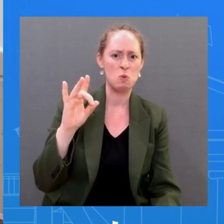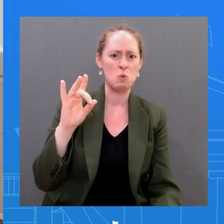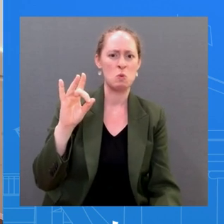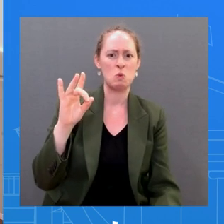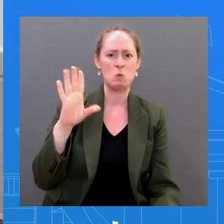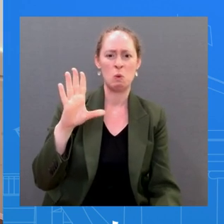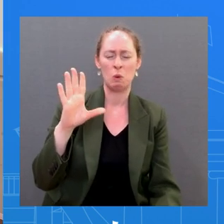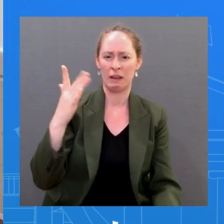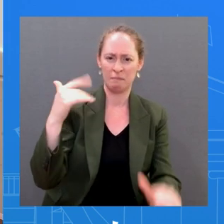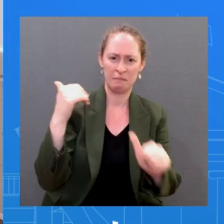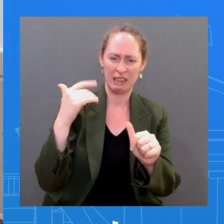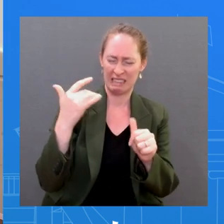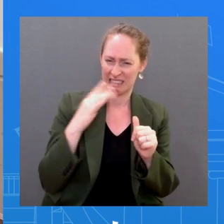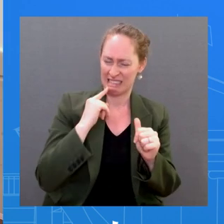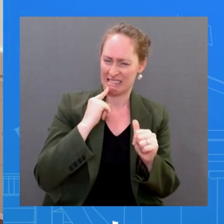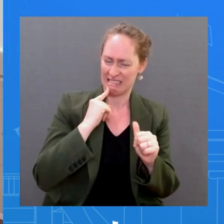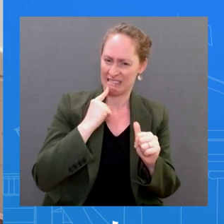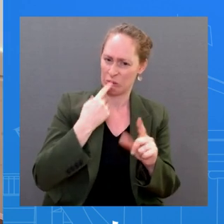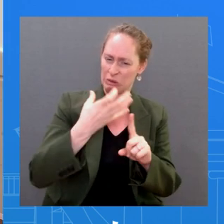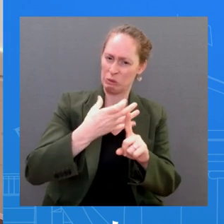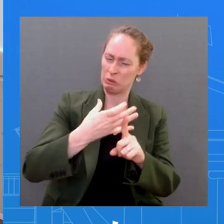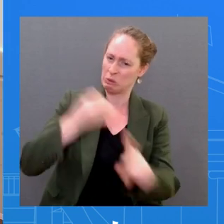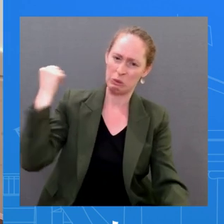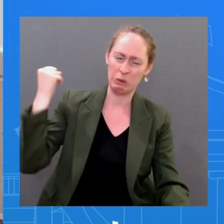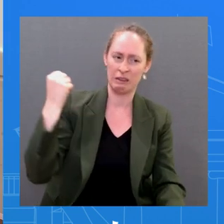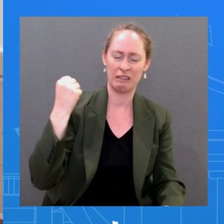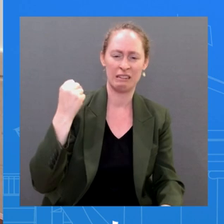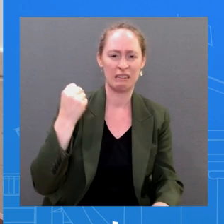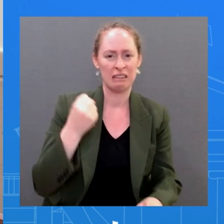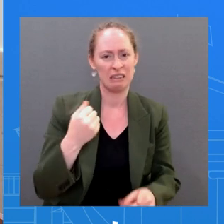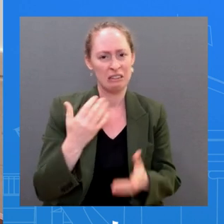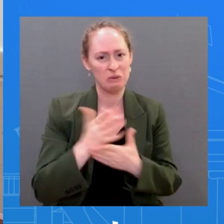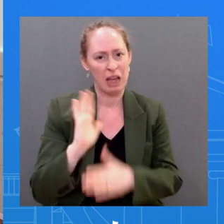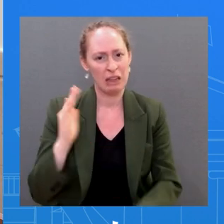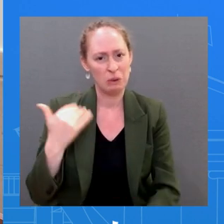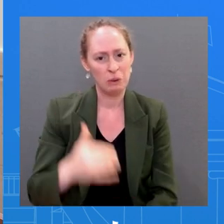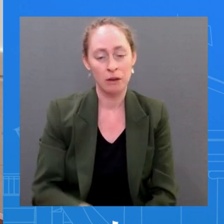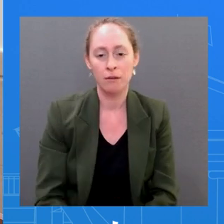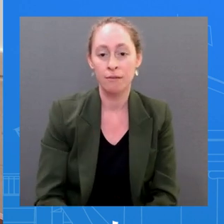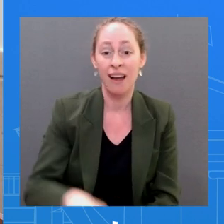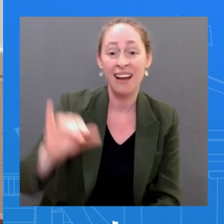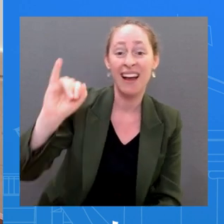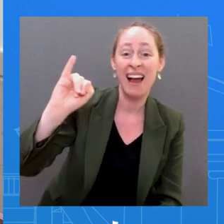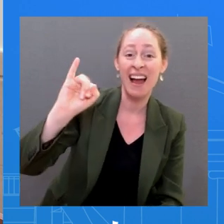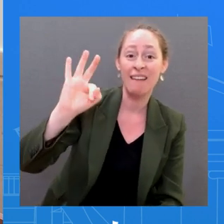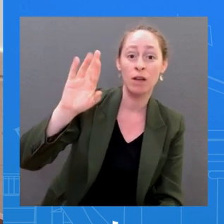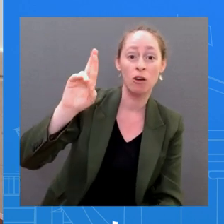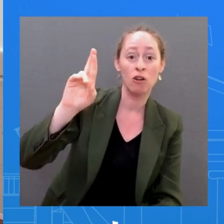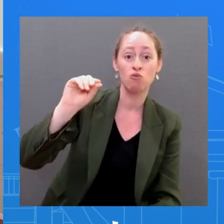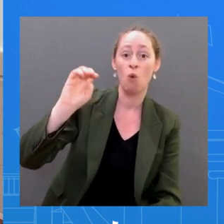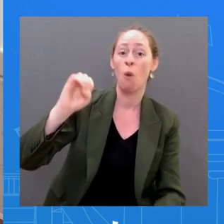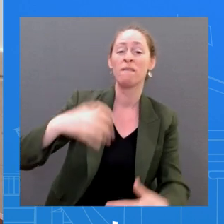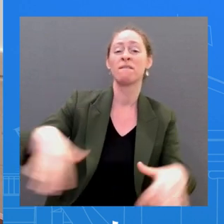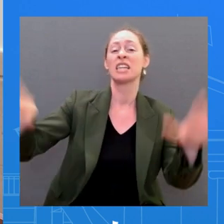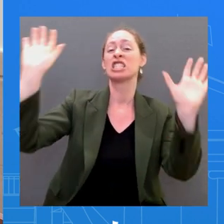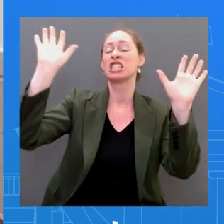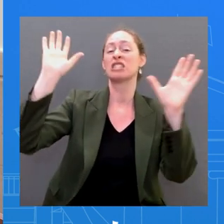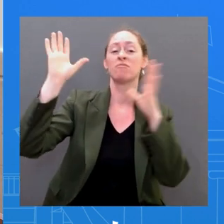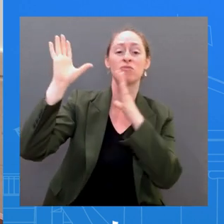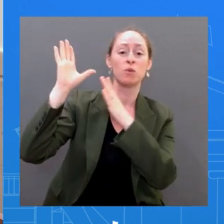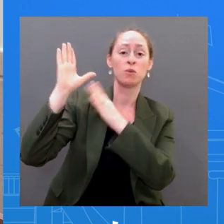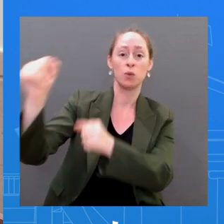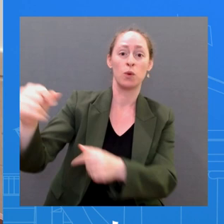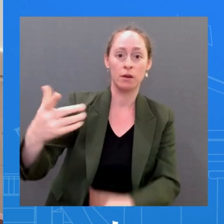take if it's overturned on that day or that week to ensure that women who need abortions can have access